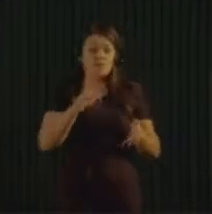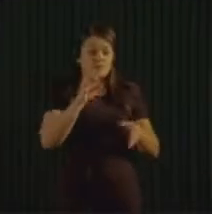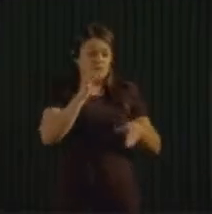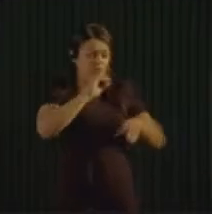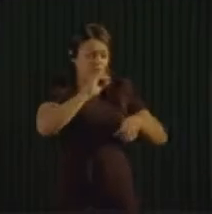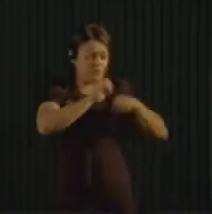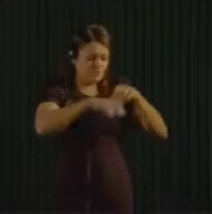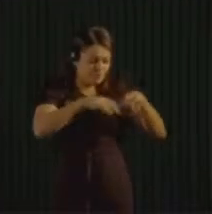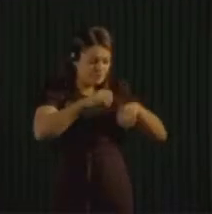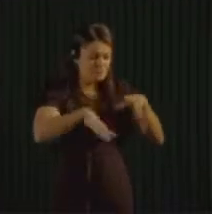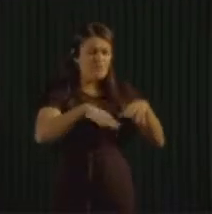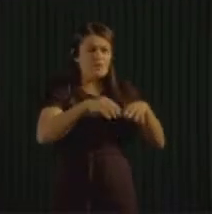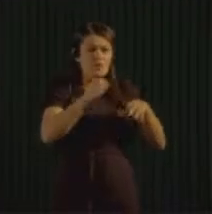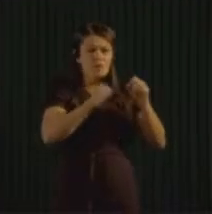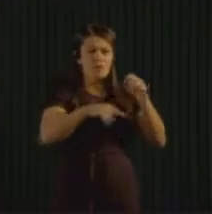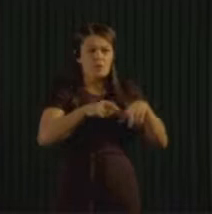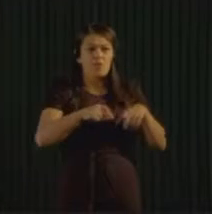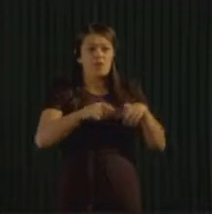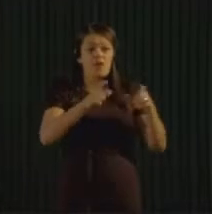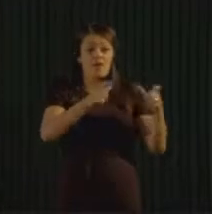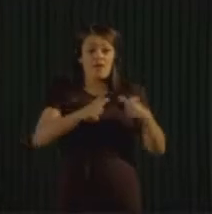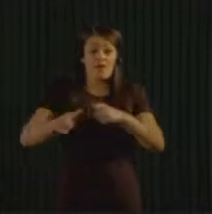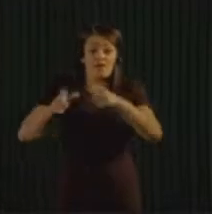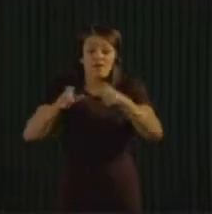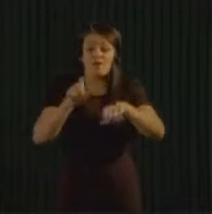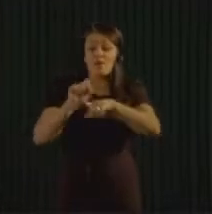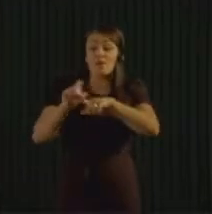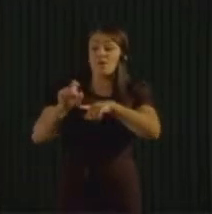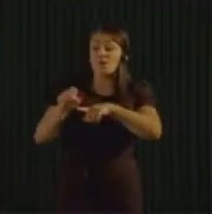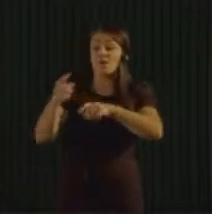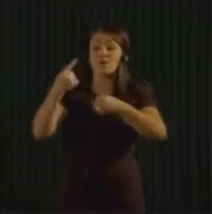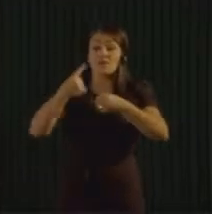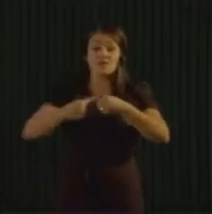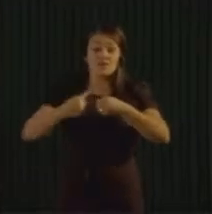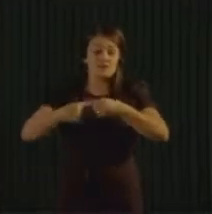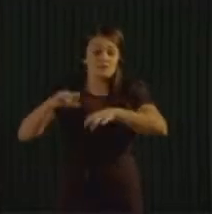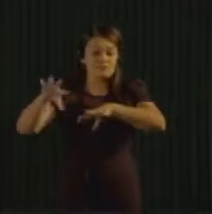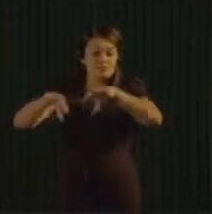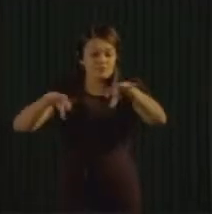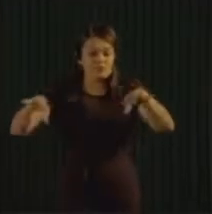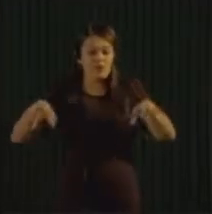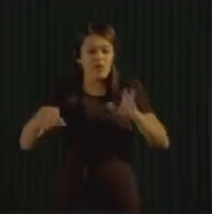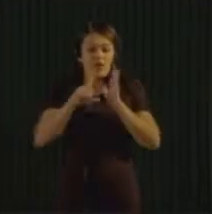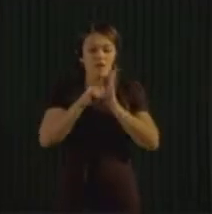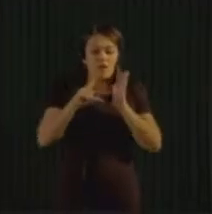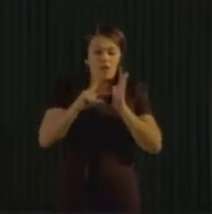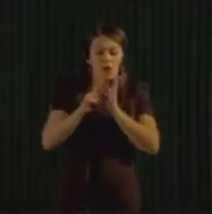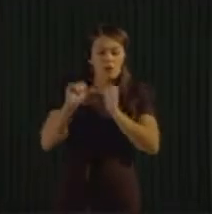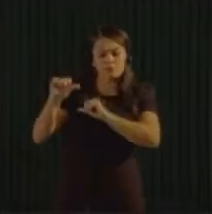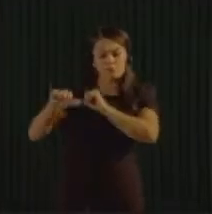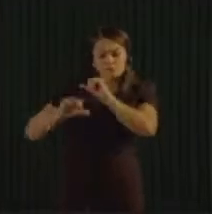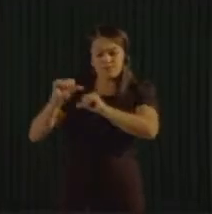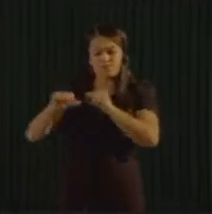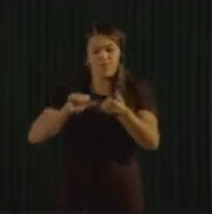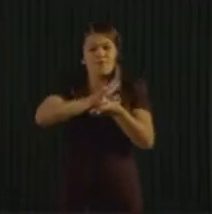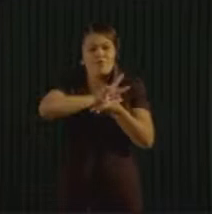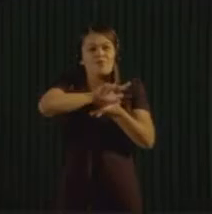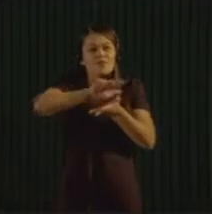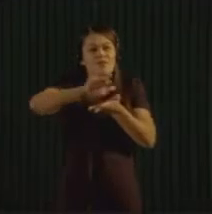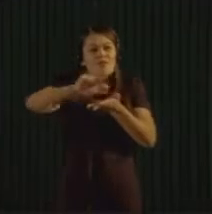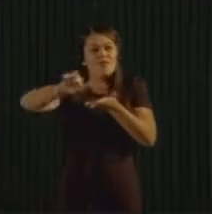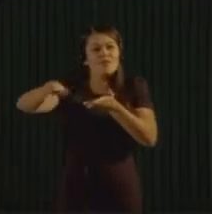like engaging local shops to have package-free options and so on, so what. And then that